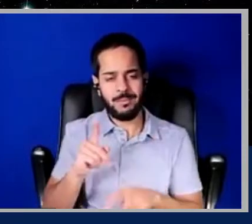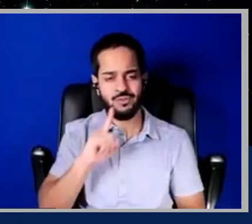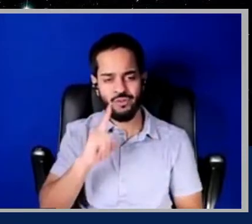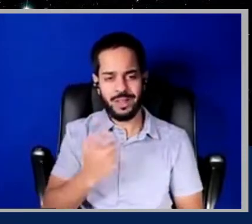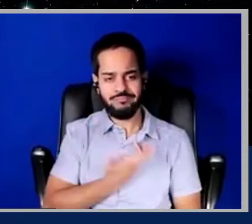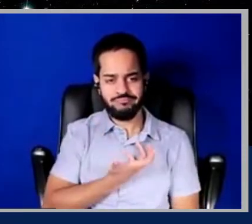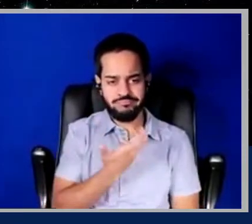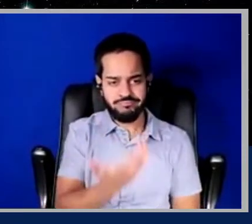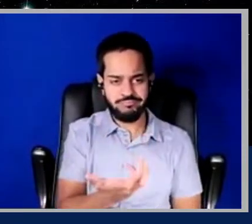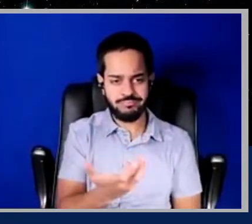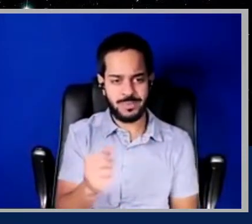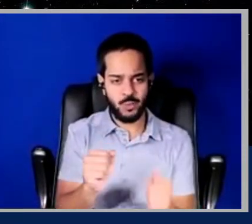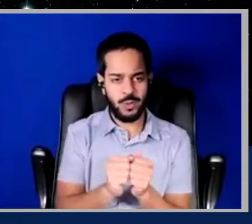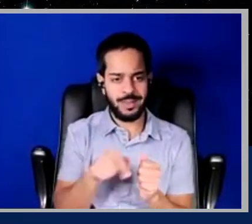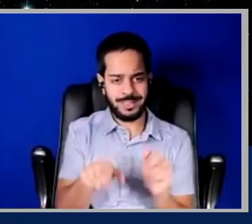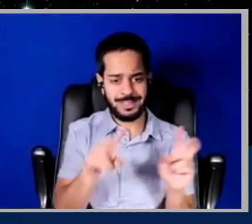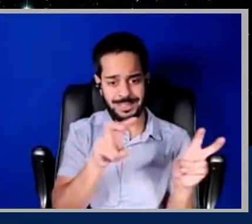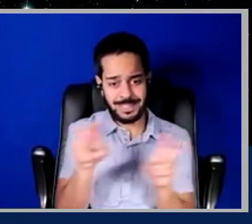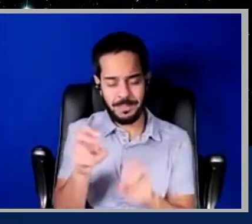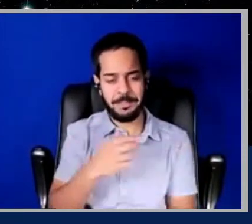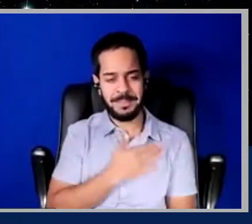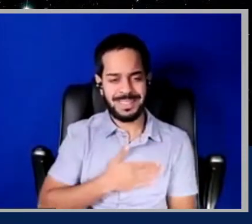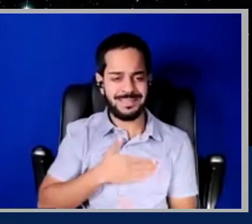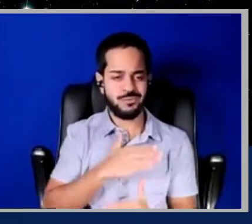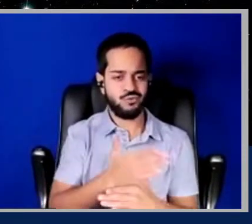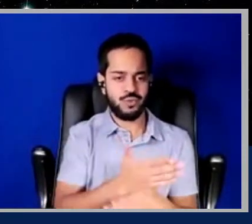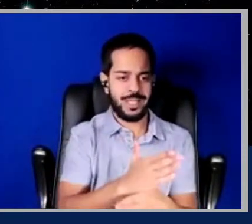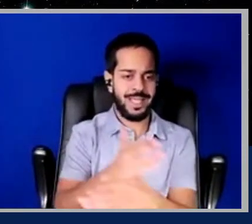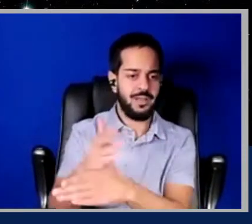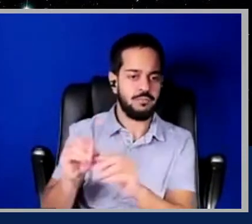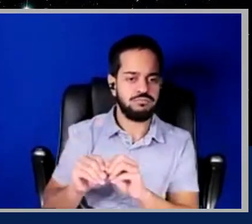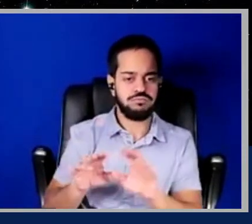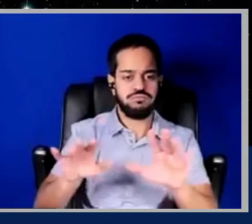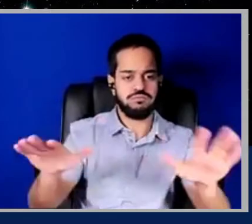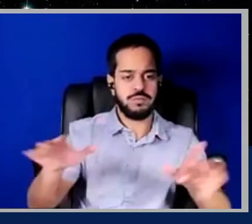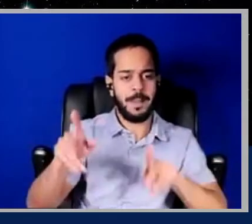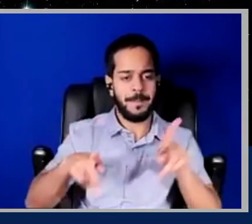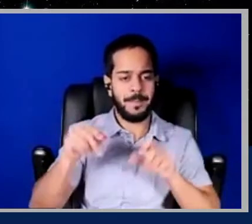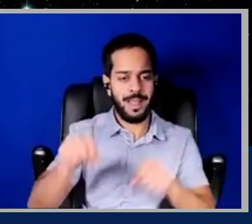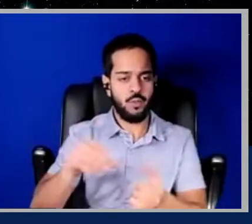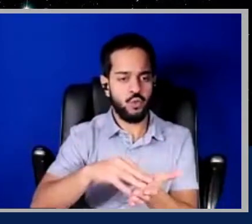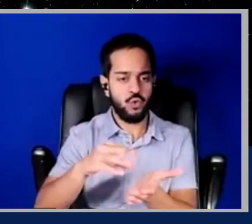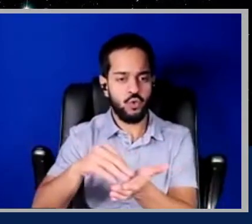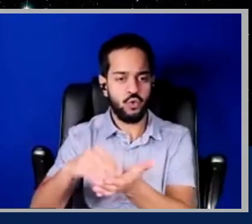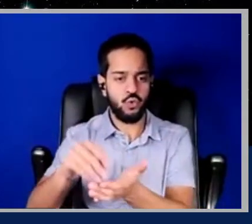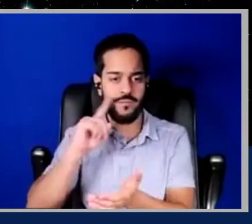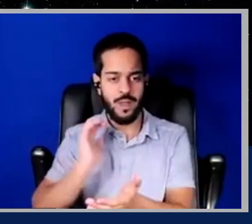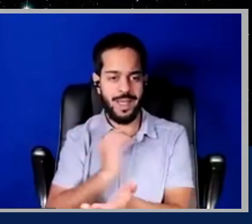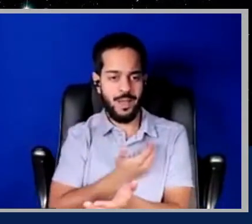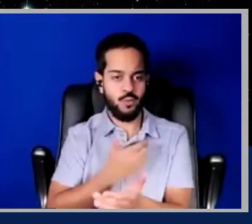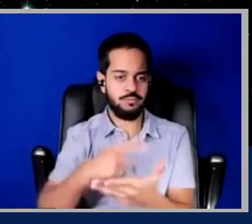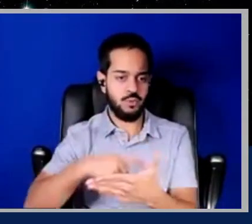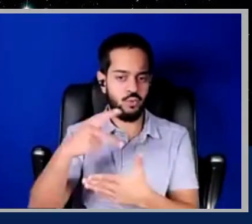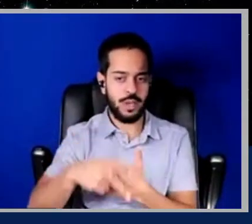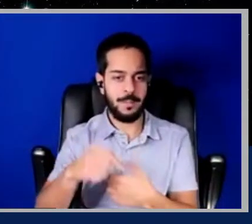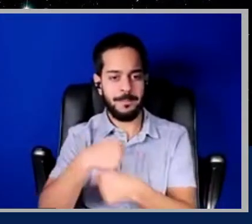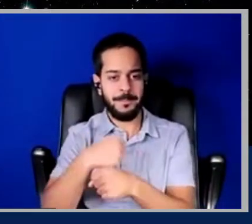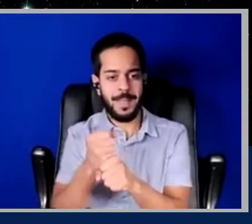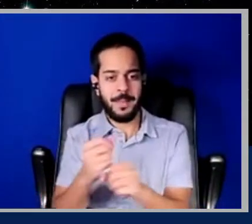topic, please share it out far and wide so more people can learn about these initiatives to make astronomy more